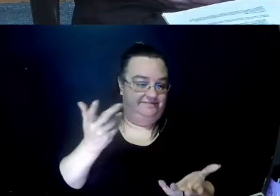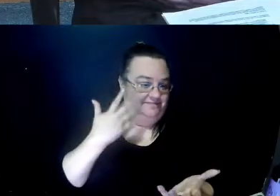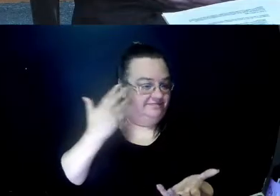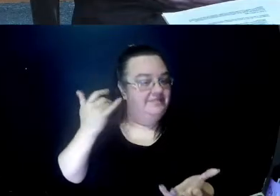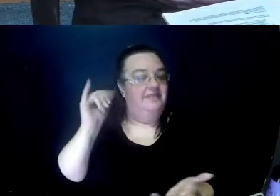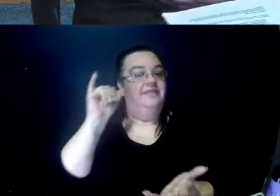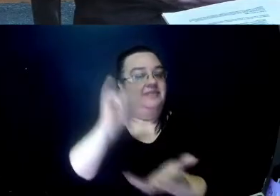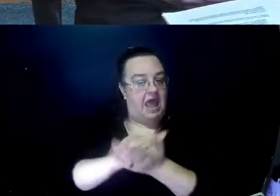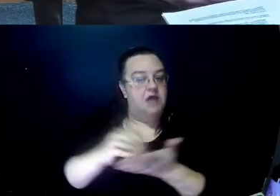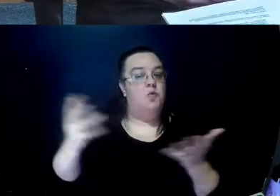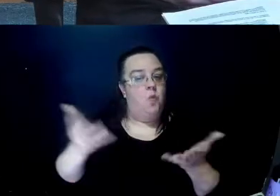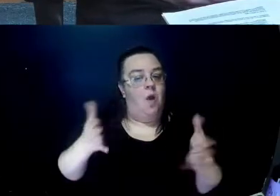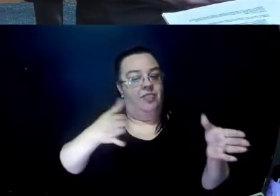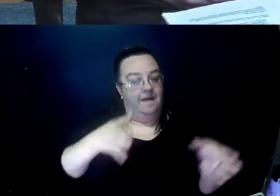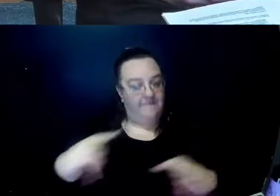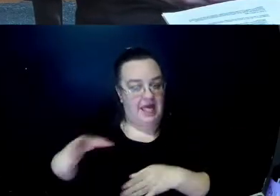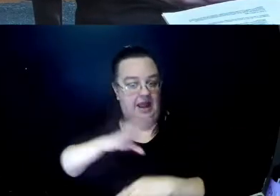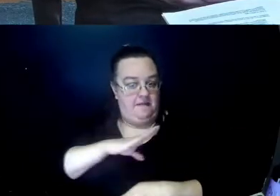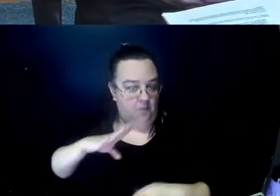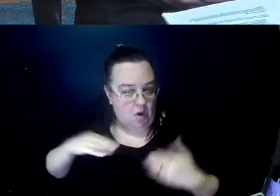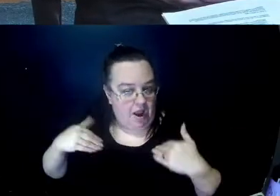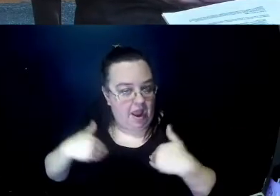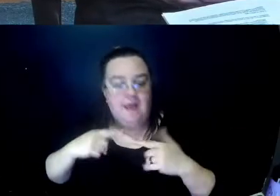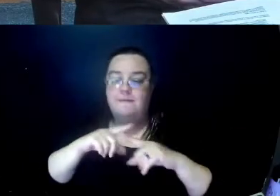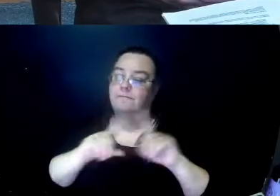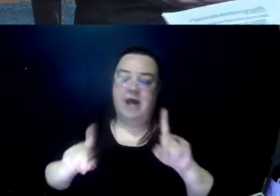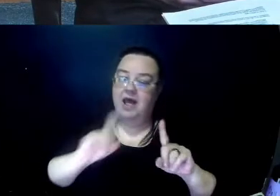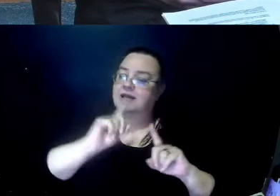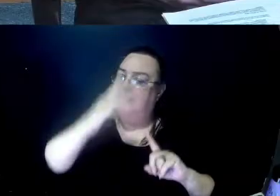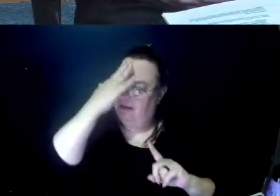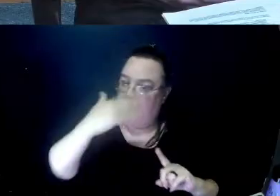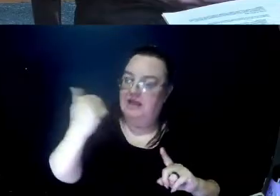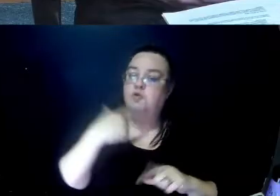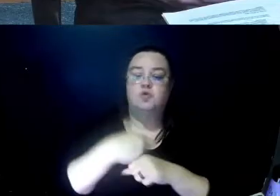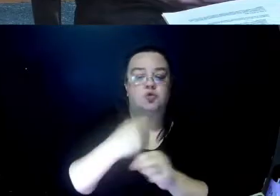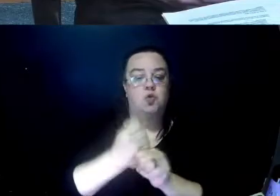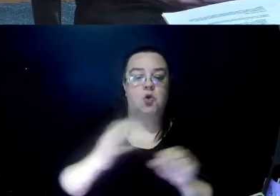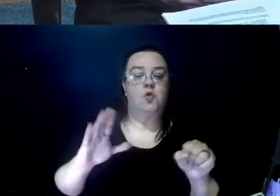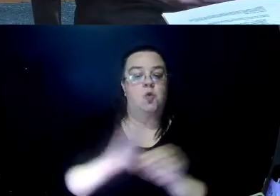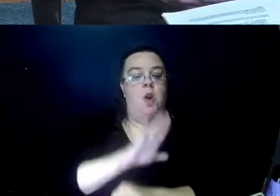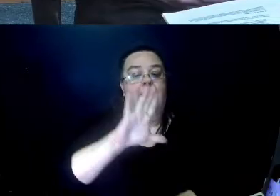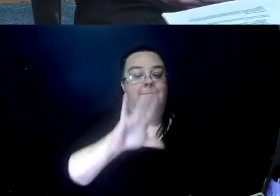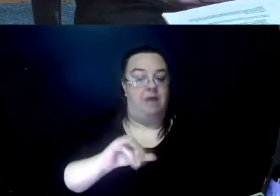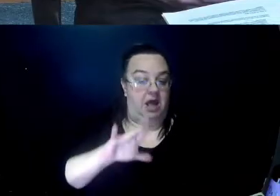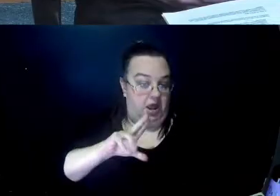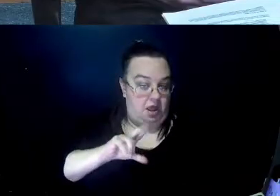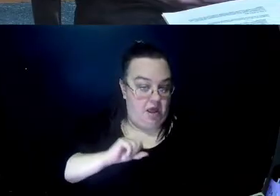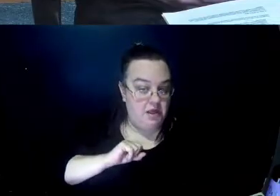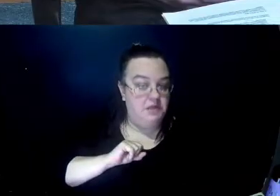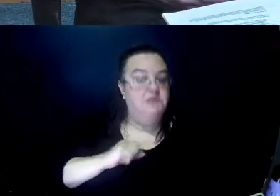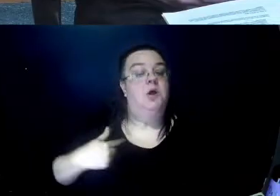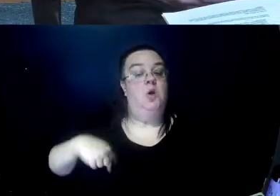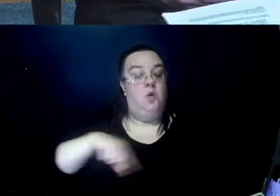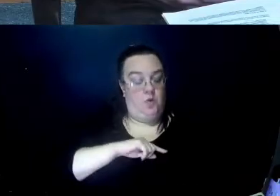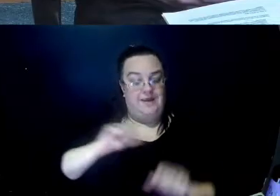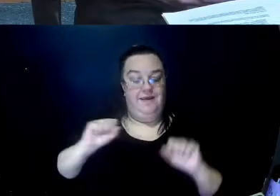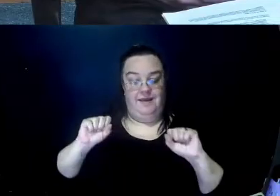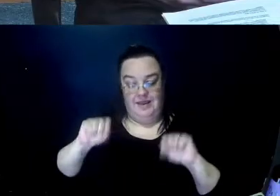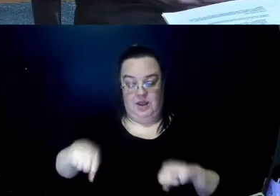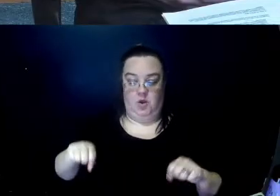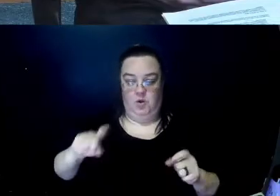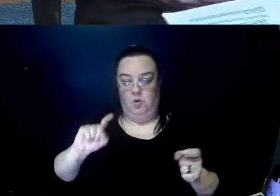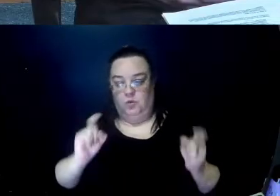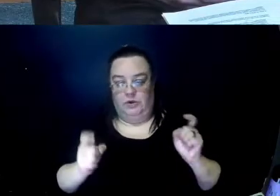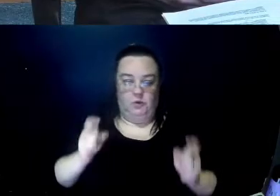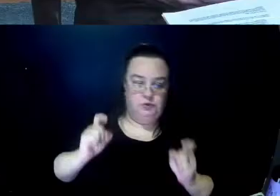what the planning board has, but it's because it's created entirely by us, we can rearrange it